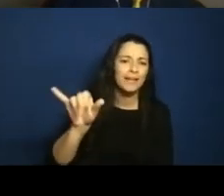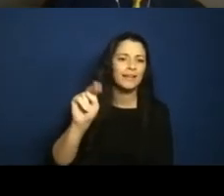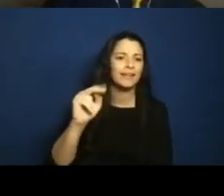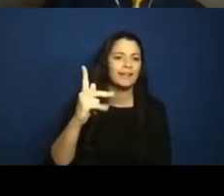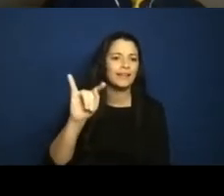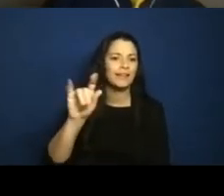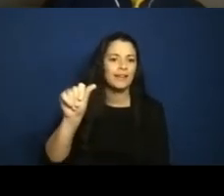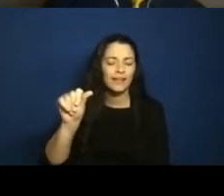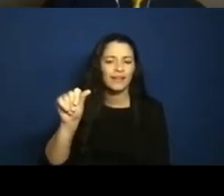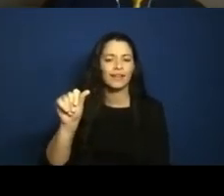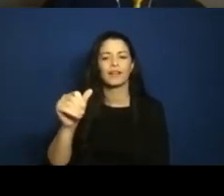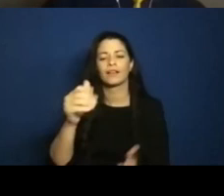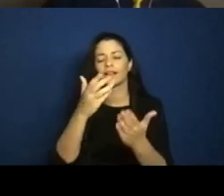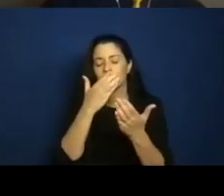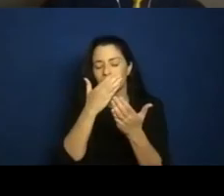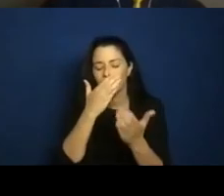very, very much.